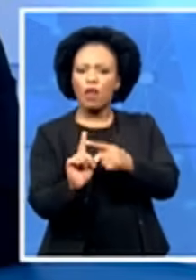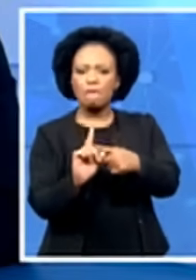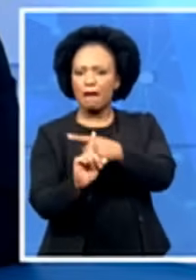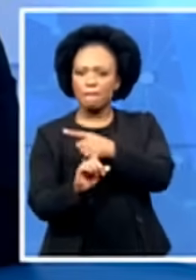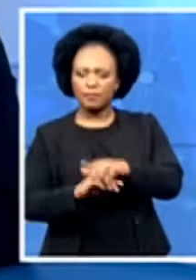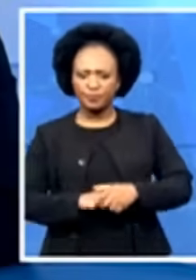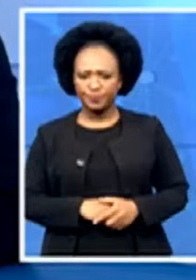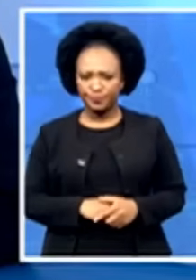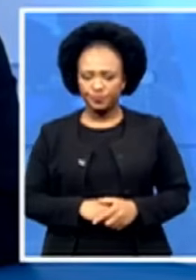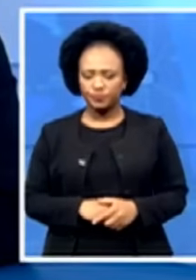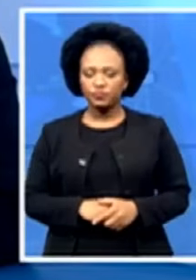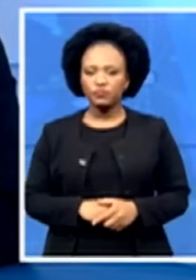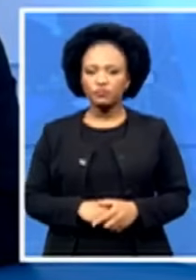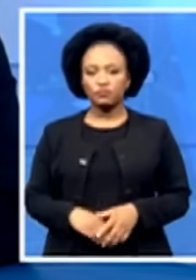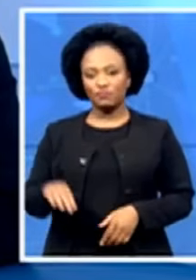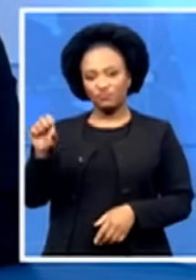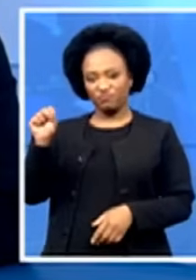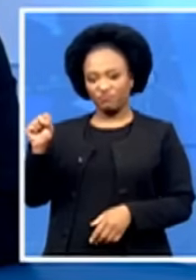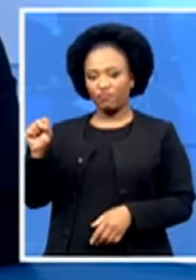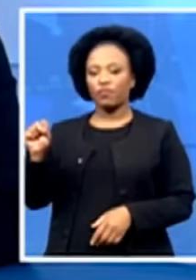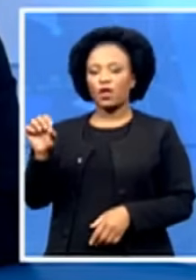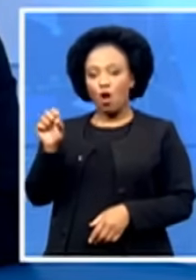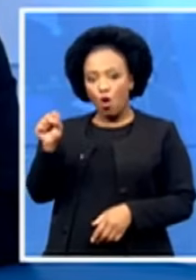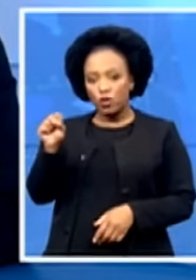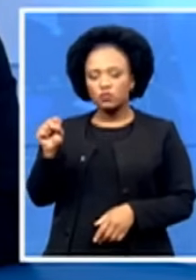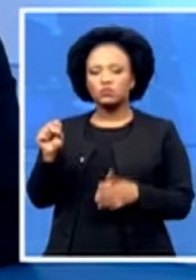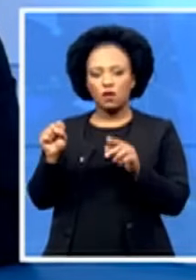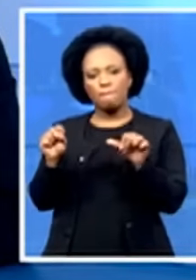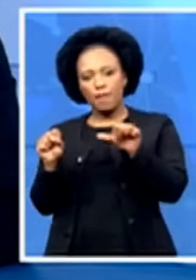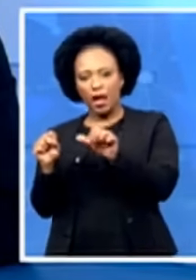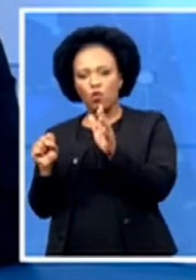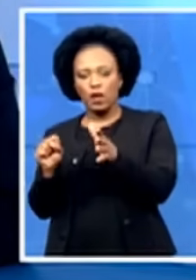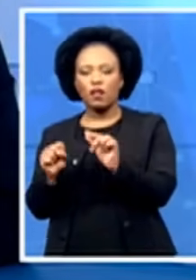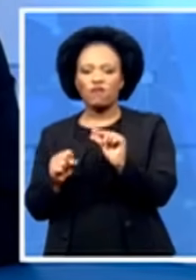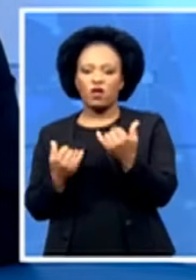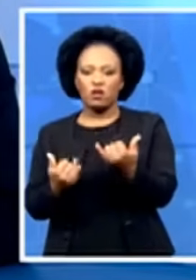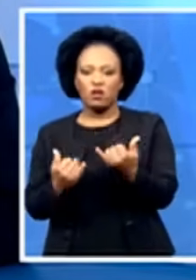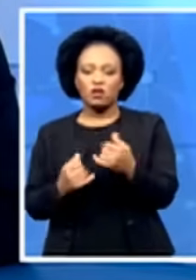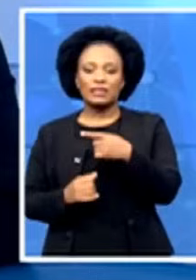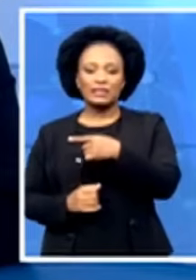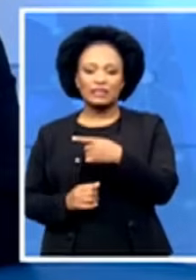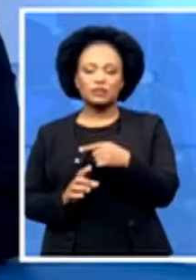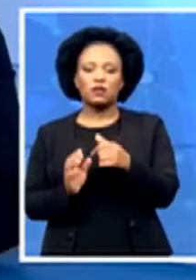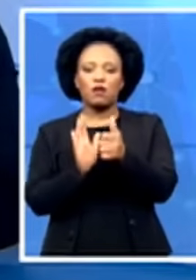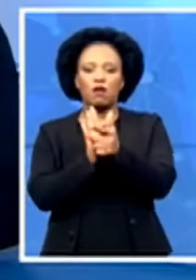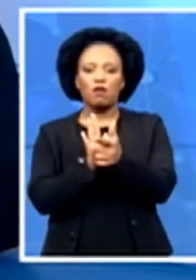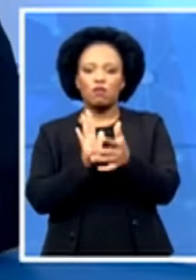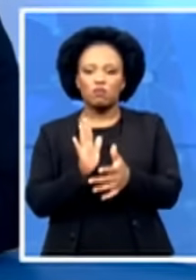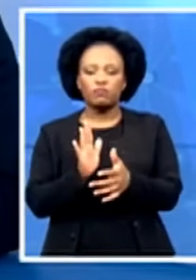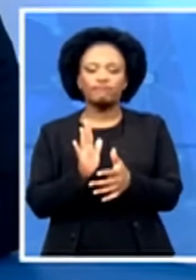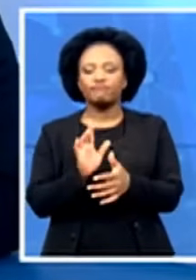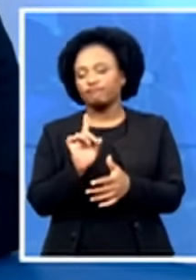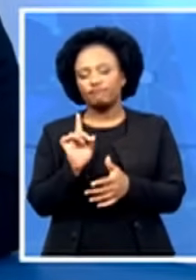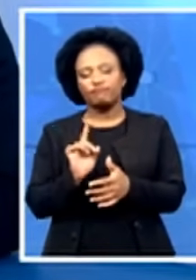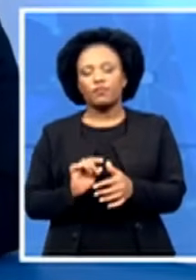thought. We'll come back to you in just a moment. That was attorney, Sinawo Makangela. And